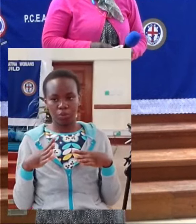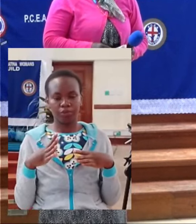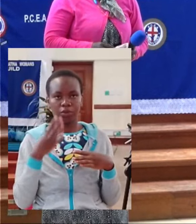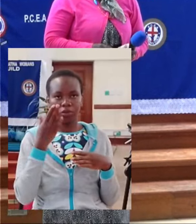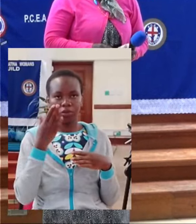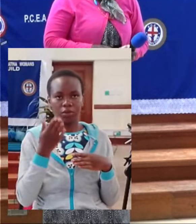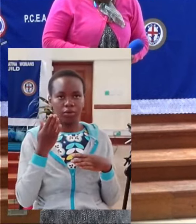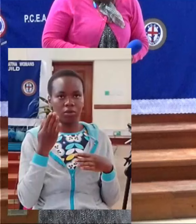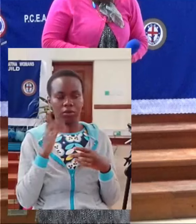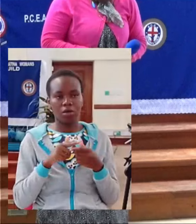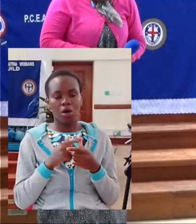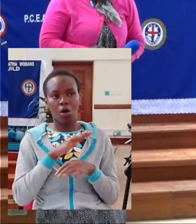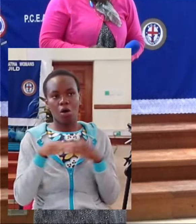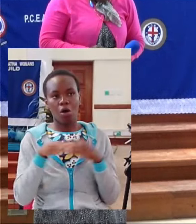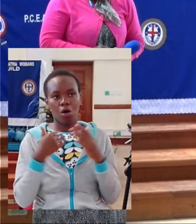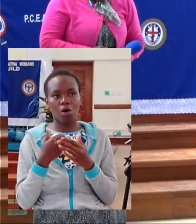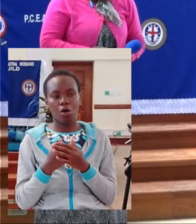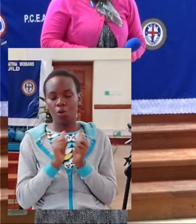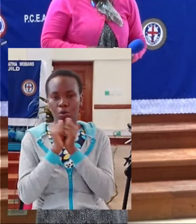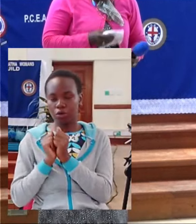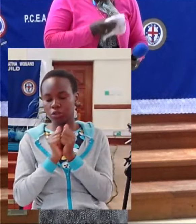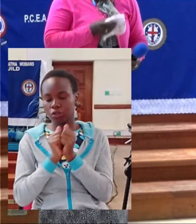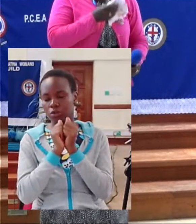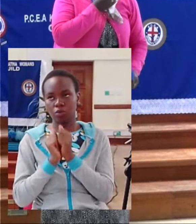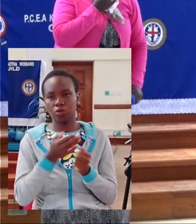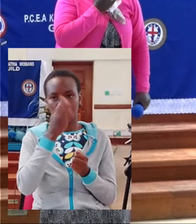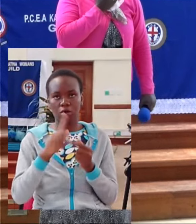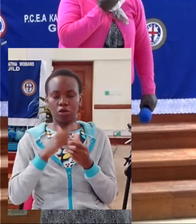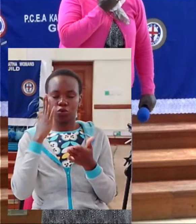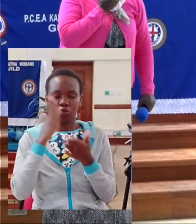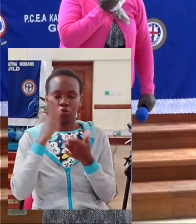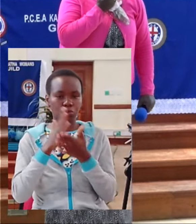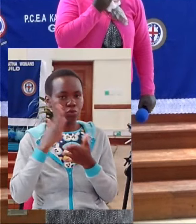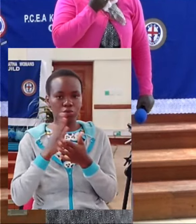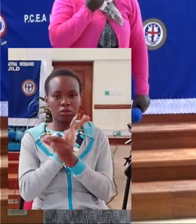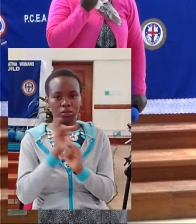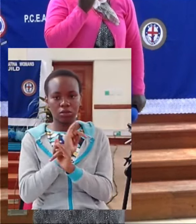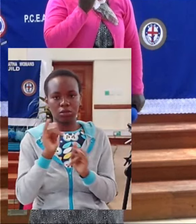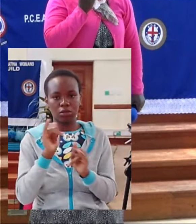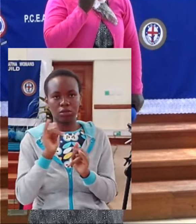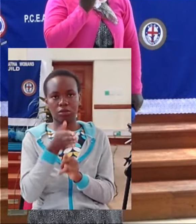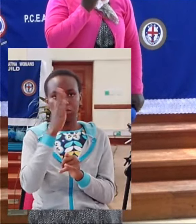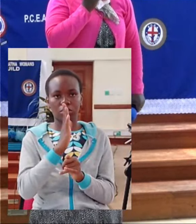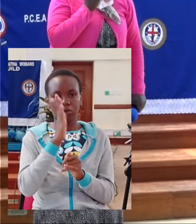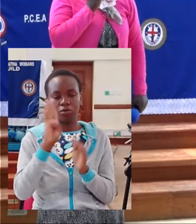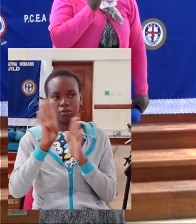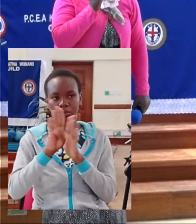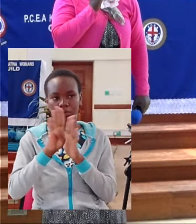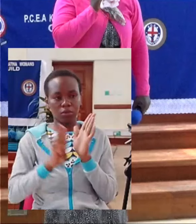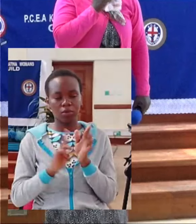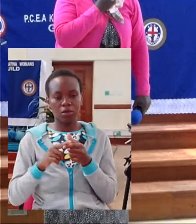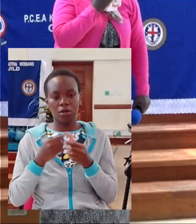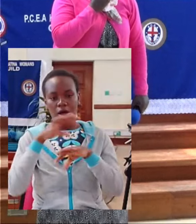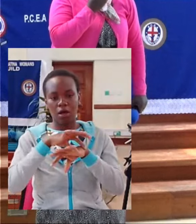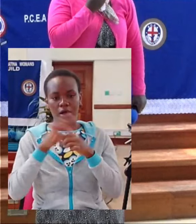hinya Ngai othe nowe maragutugeria mwathani makoiga guthera guthera niwe Jehova Ngai wa kirikaniro igoro na